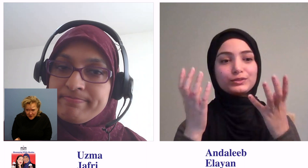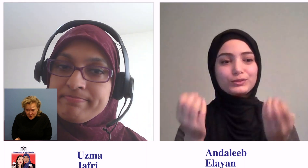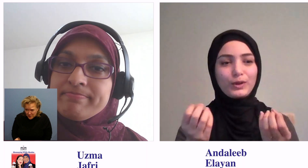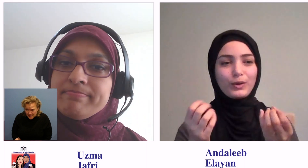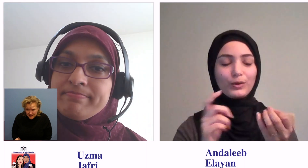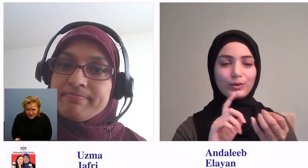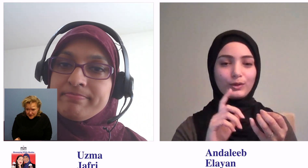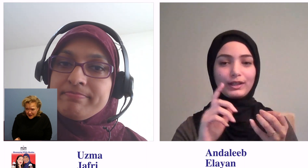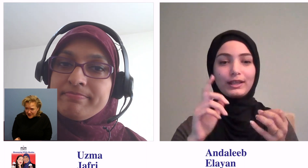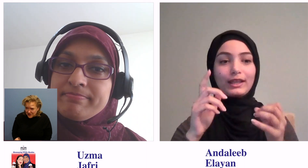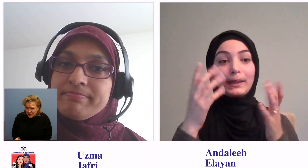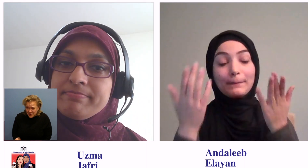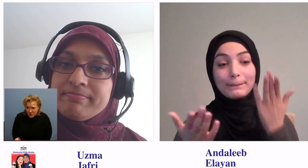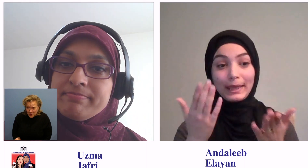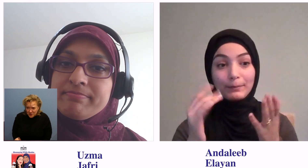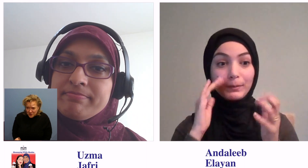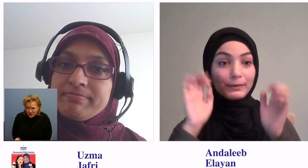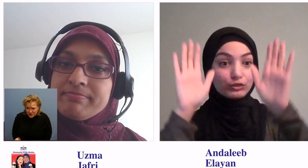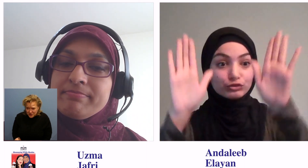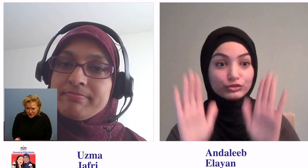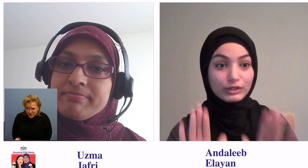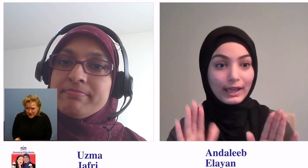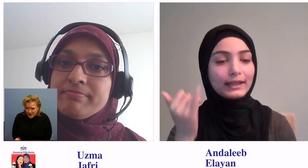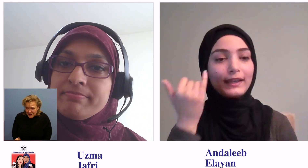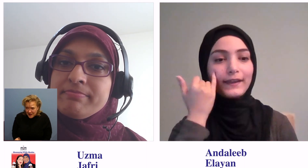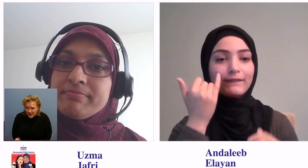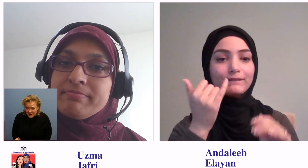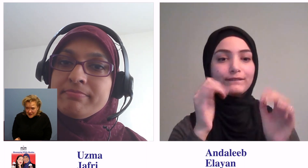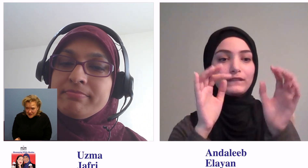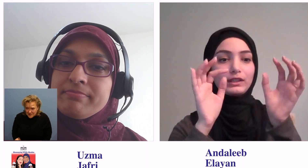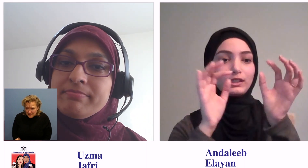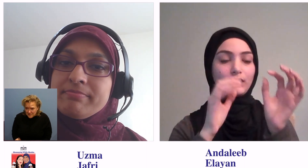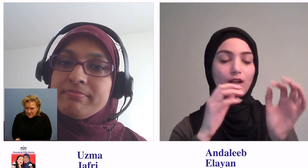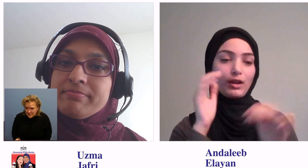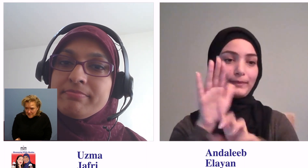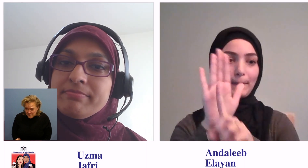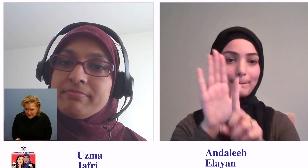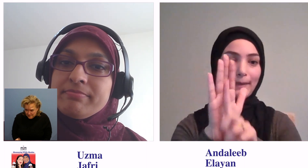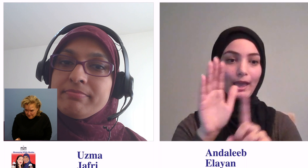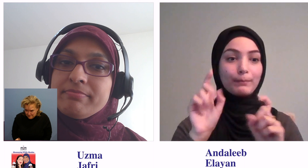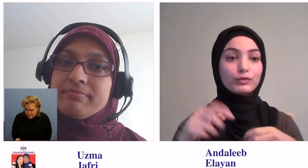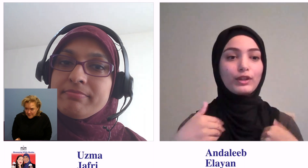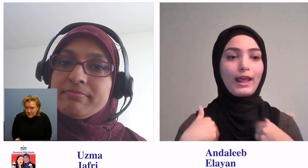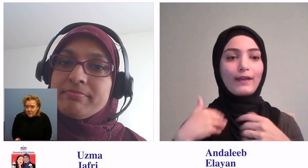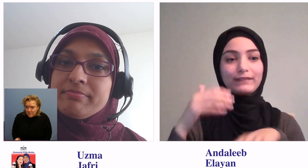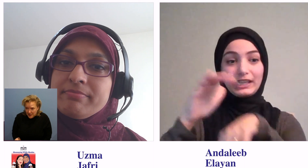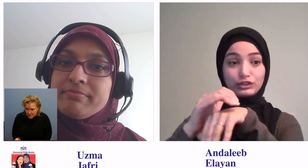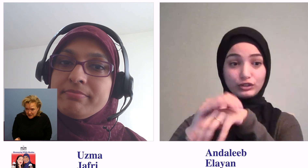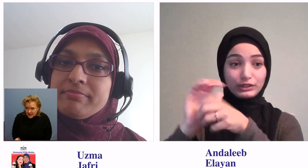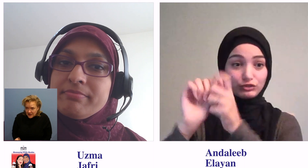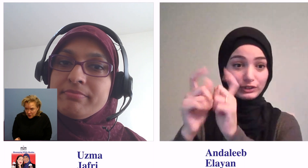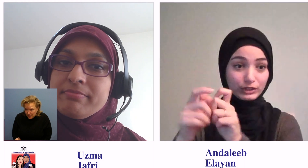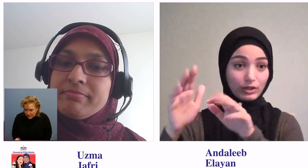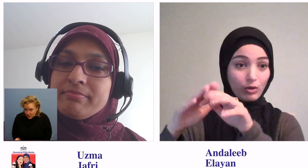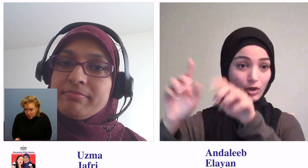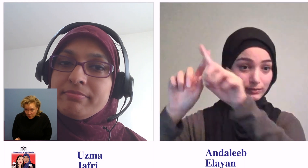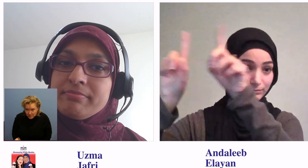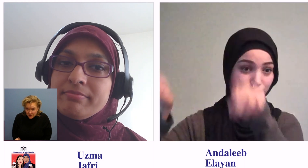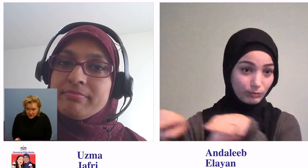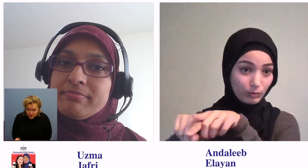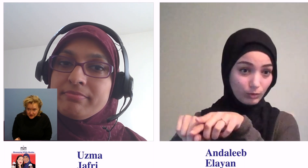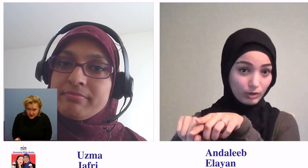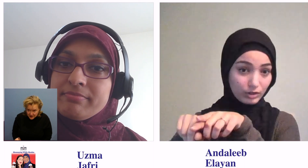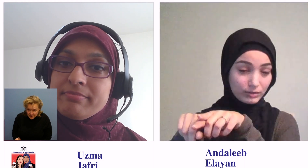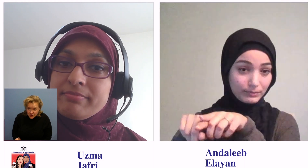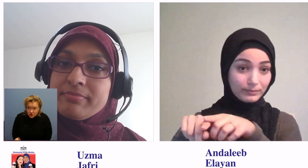if they don't know Arabic, then, you know, what are you going to do? And maybe on Sunday you have, you know,